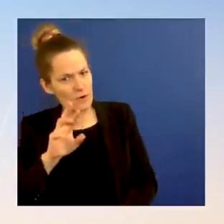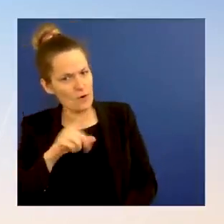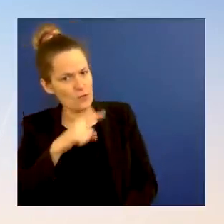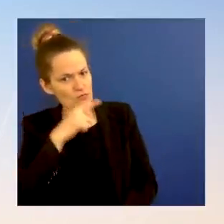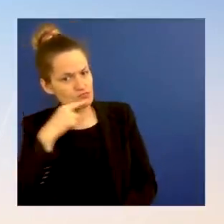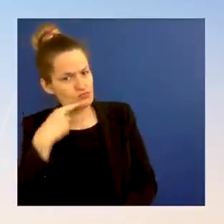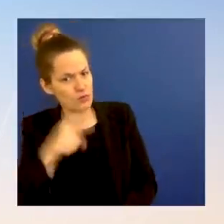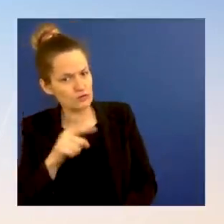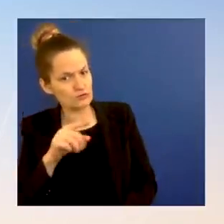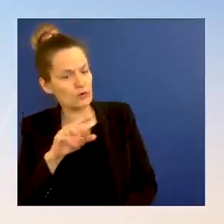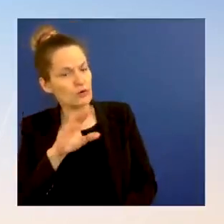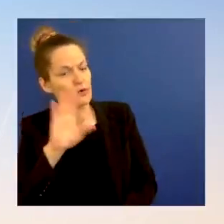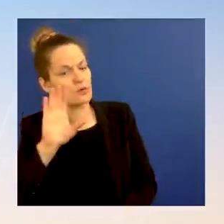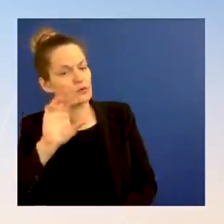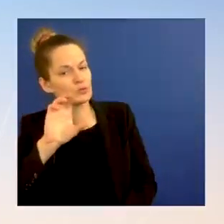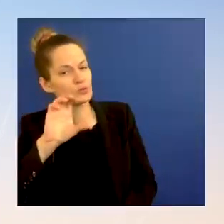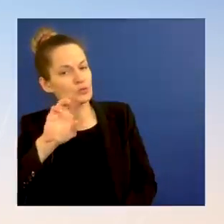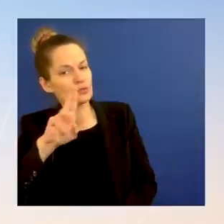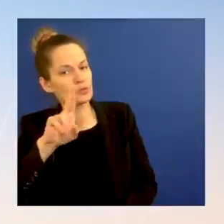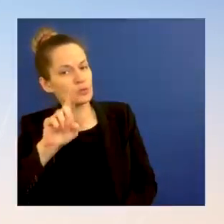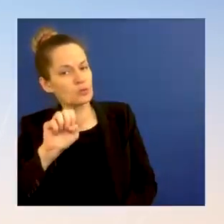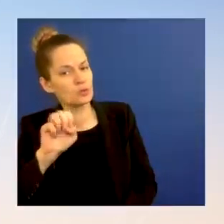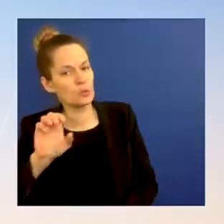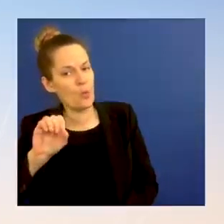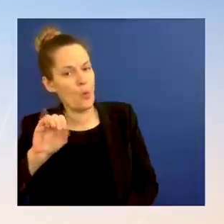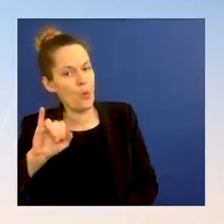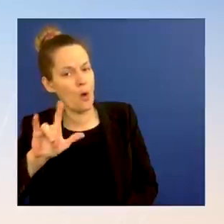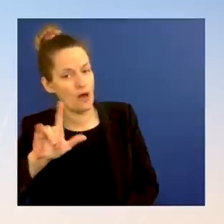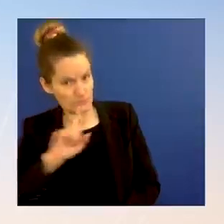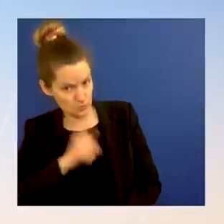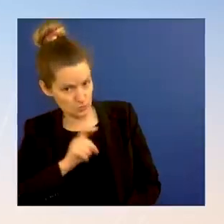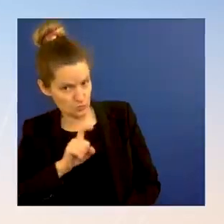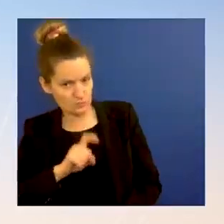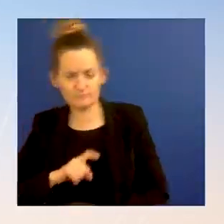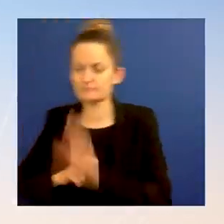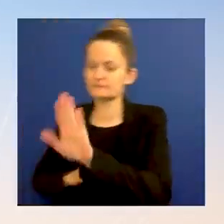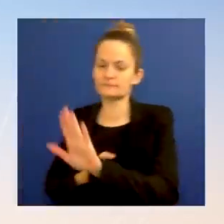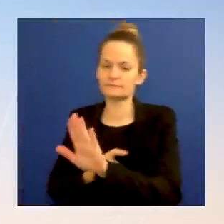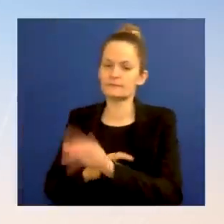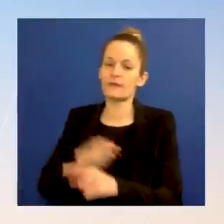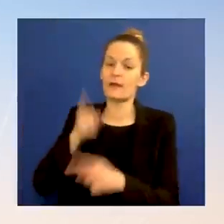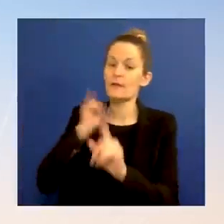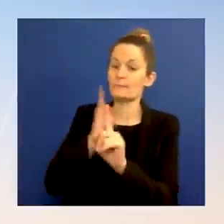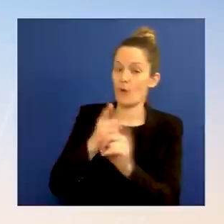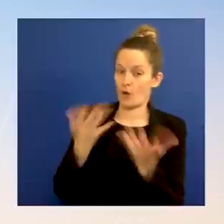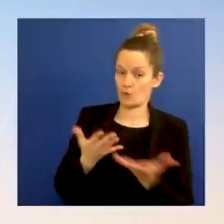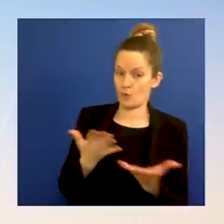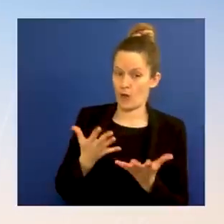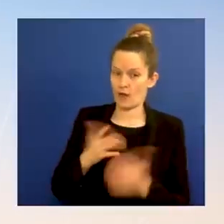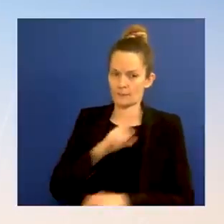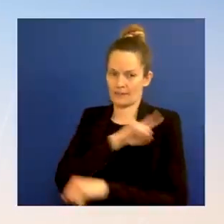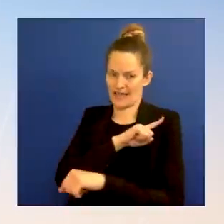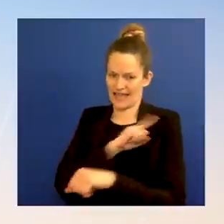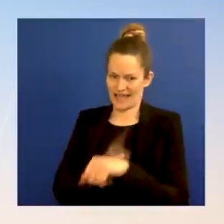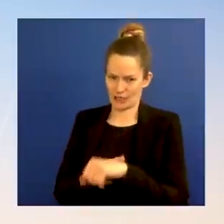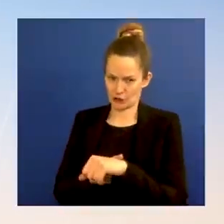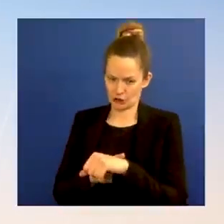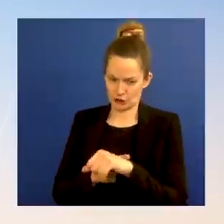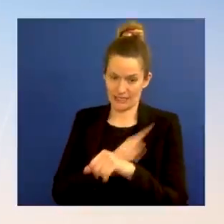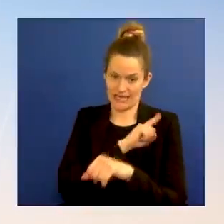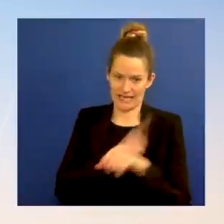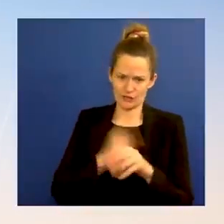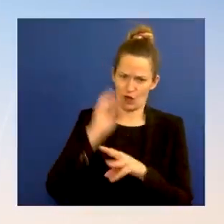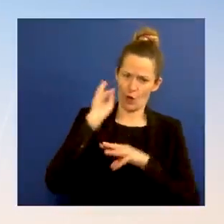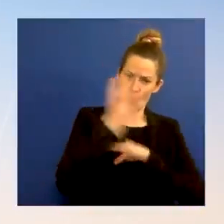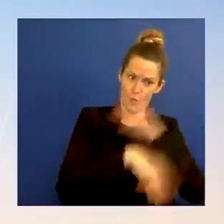supply of global energy. We don't want to disrupt. Look, that energy is a global market, and we do not want to disrupt that market. And on today's report, the jobs number was